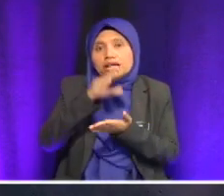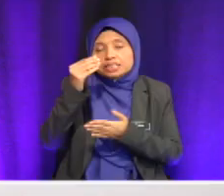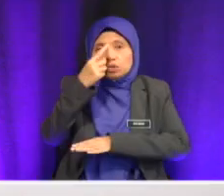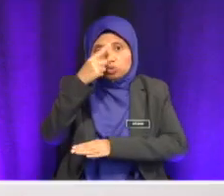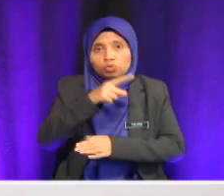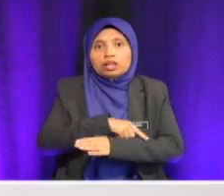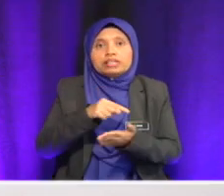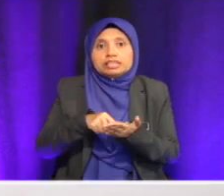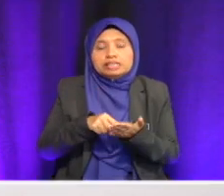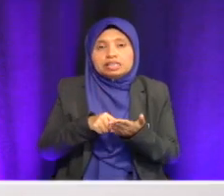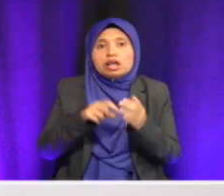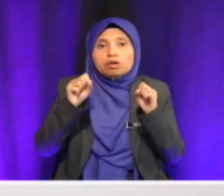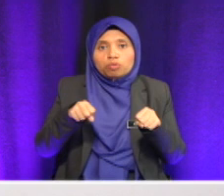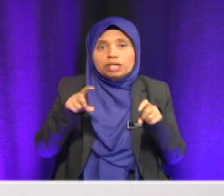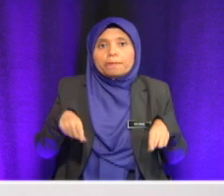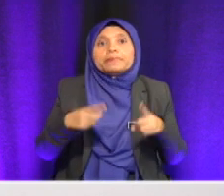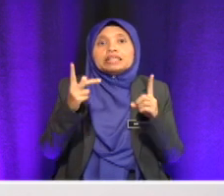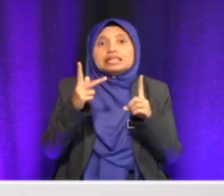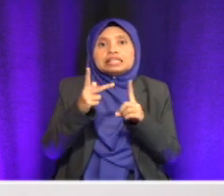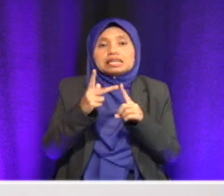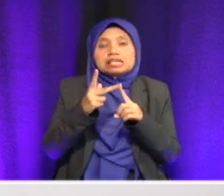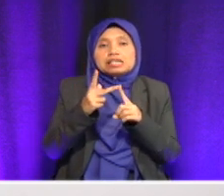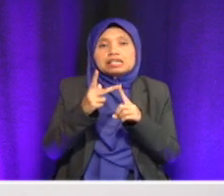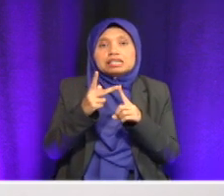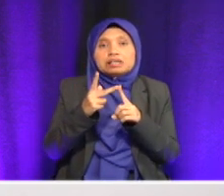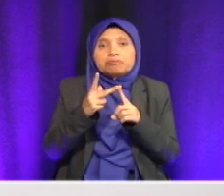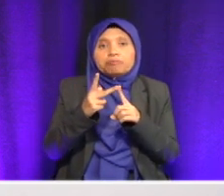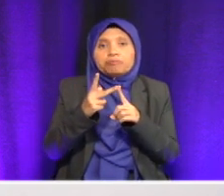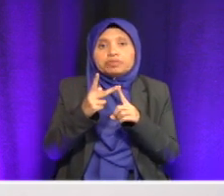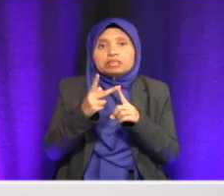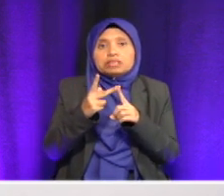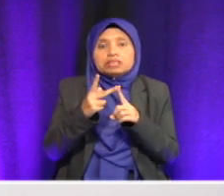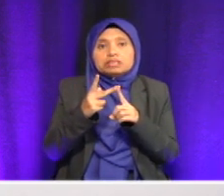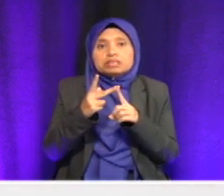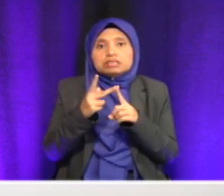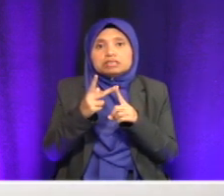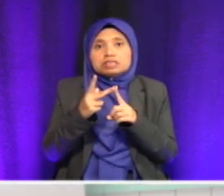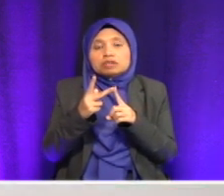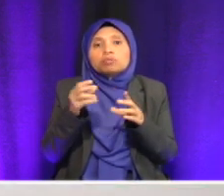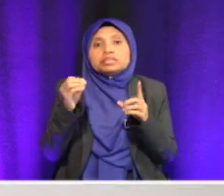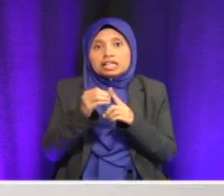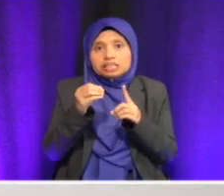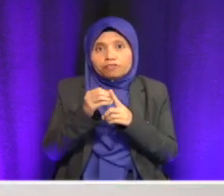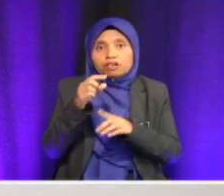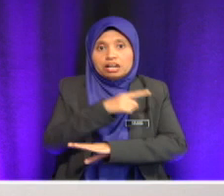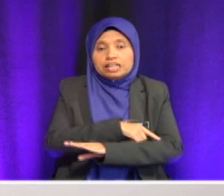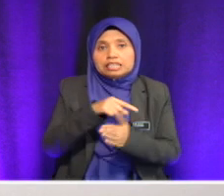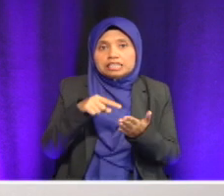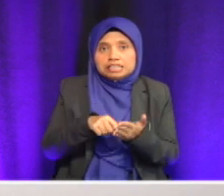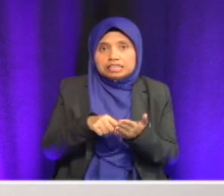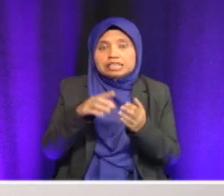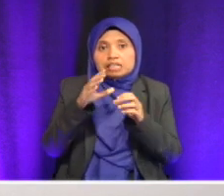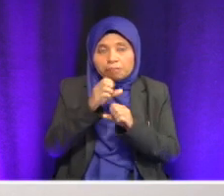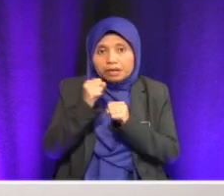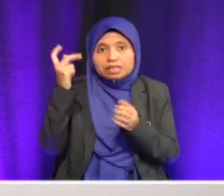overall performances, I think our students managed to achieve the learning objective for today's lesson. They were able to identify the